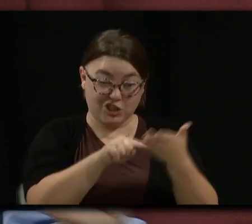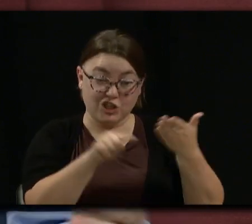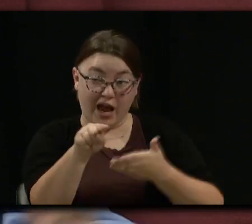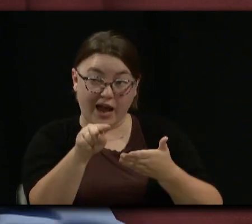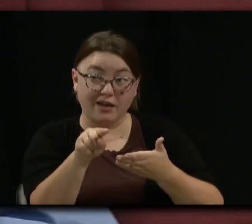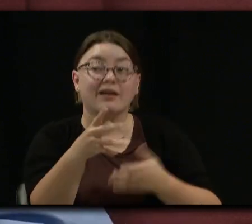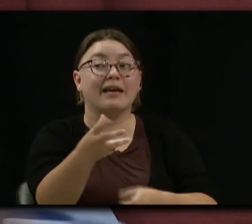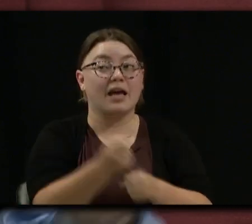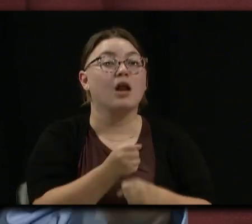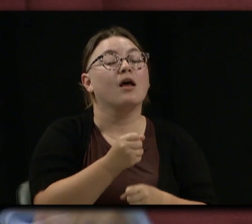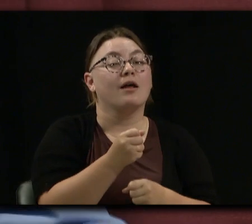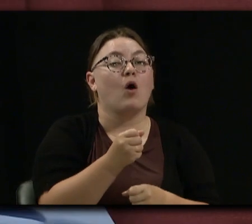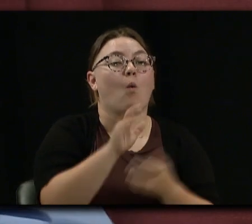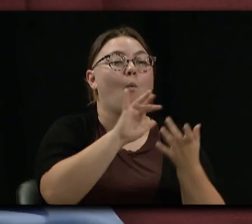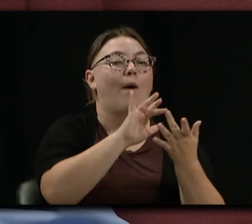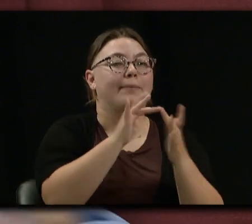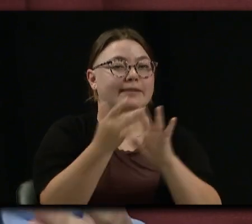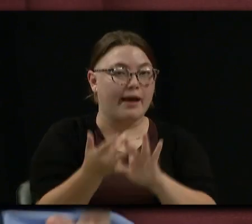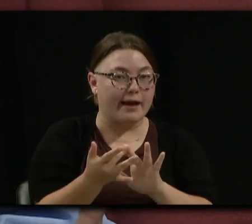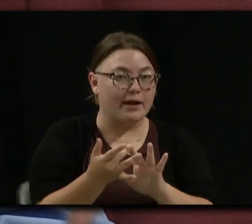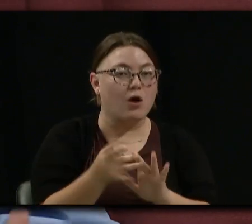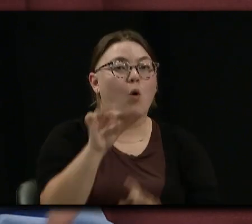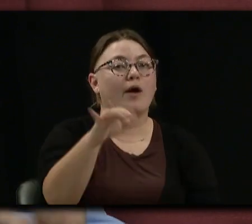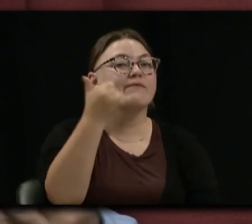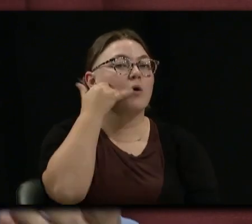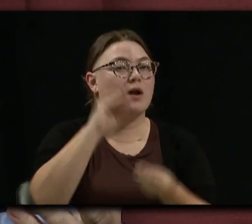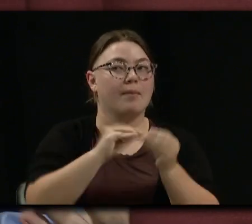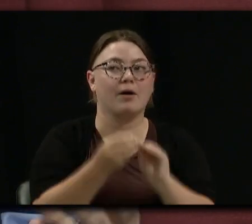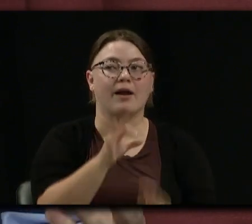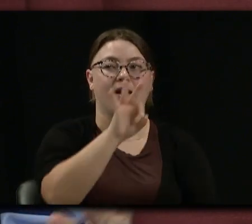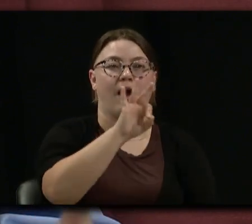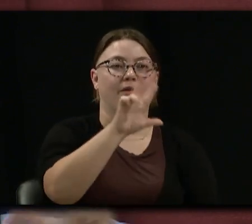website, or give us a call, and that phone number is